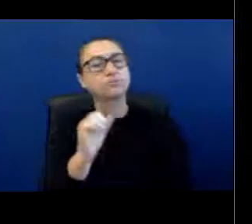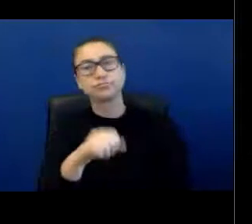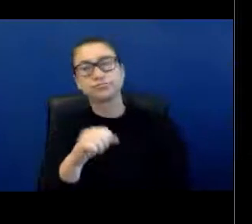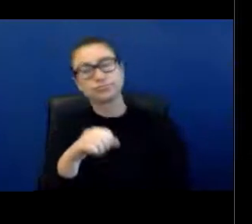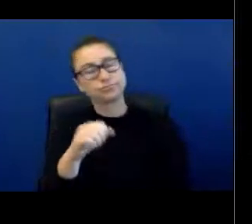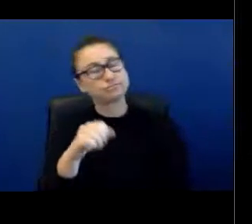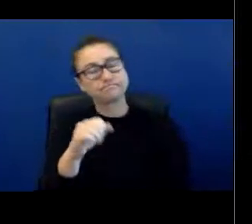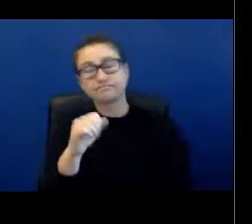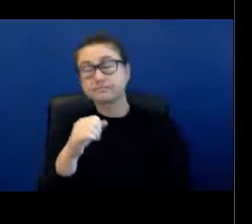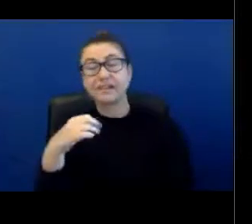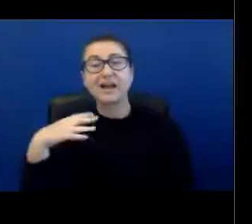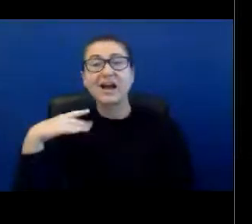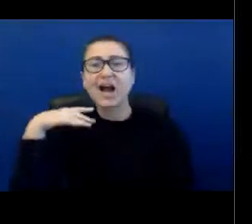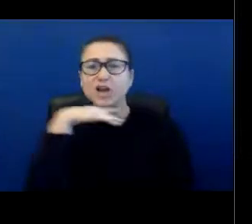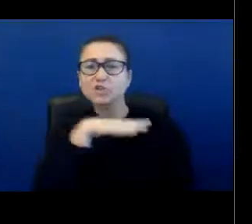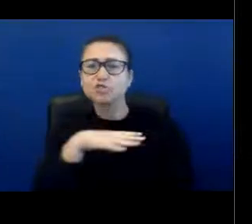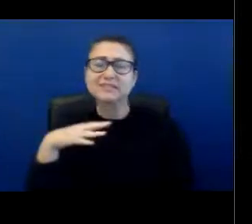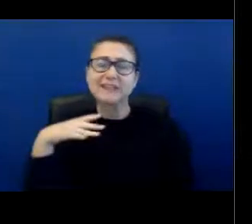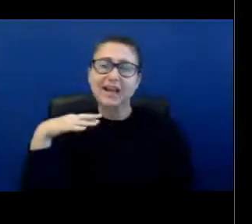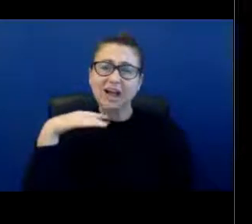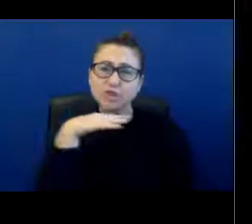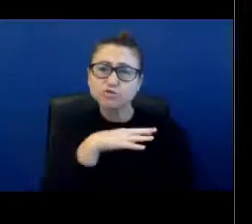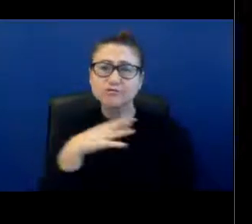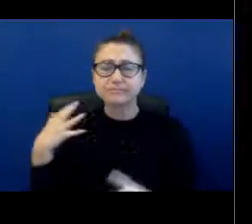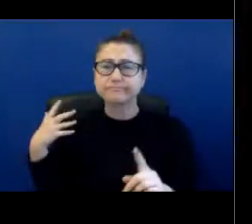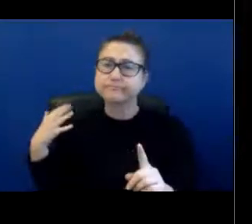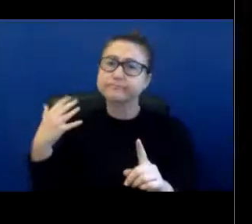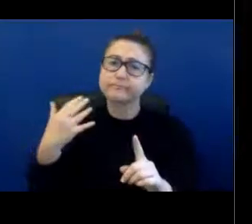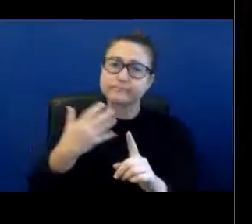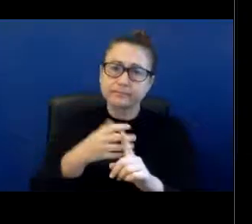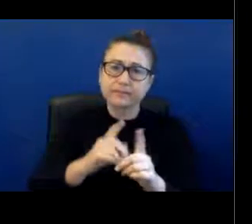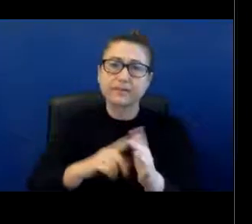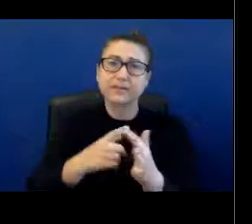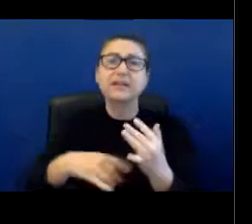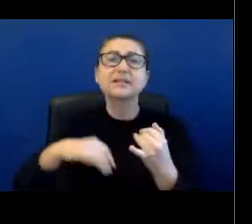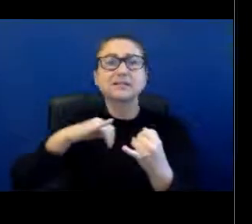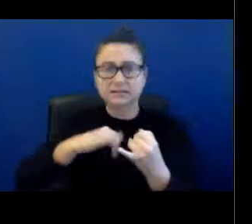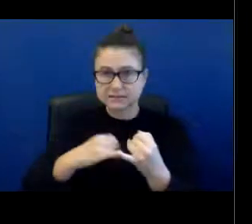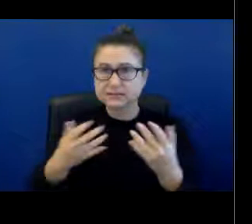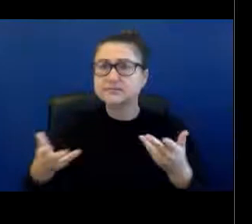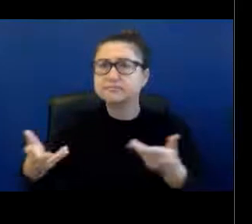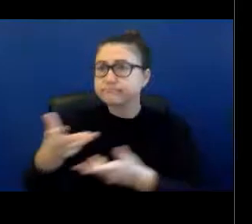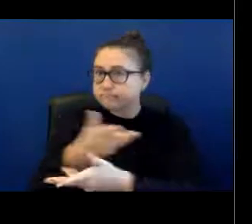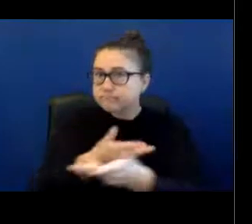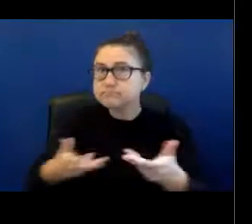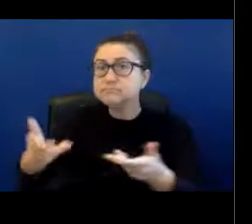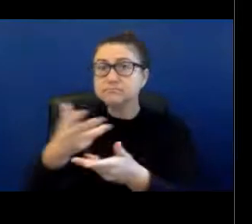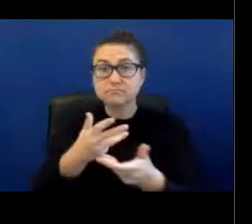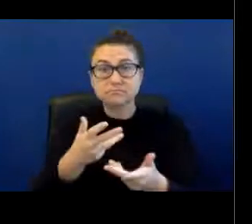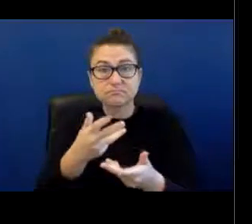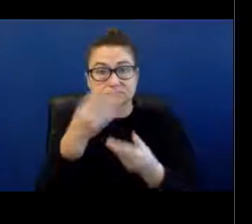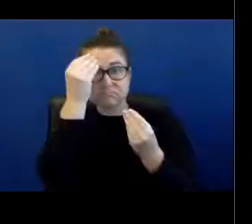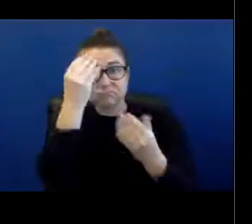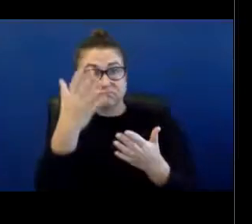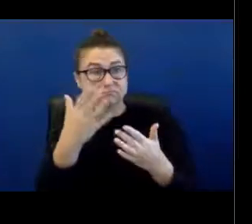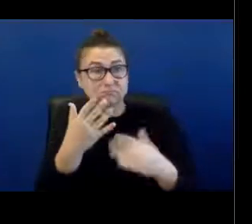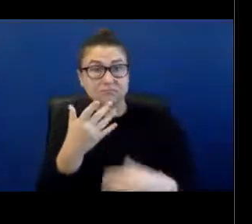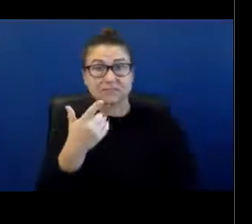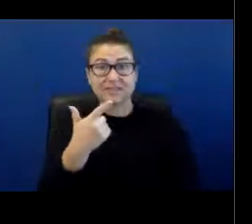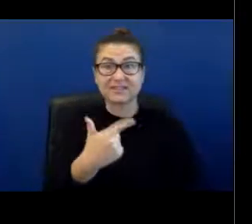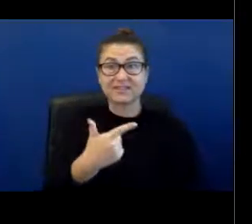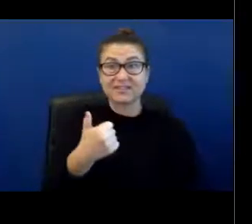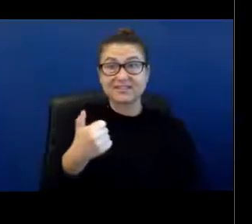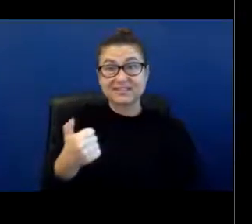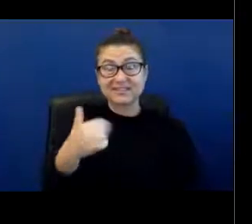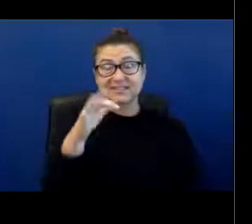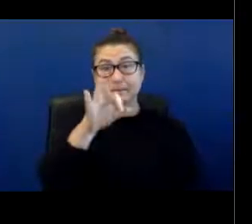mediated hundreds of neighbour disputes over the years, and I'm very pleased to say that over 76% of those matters that go